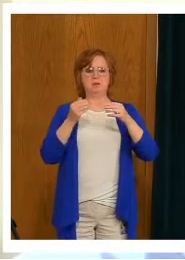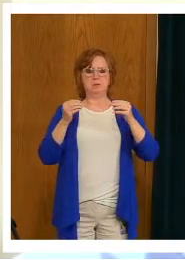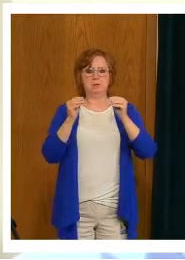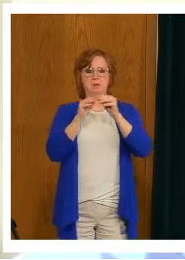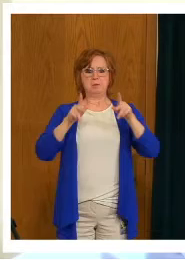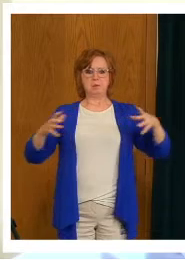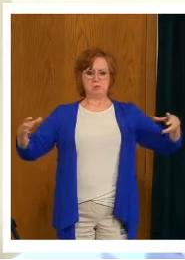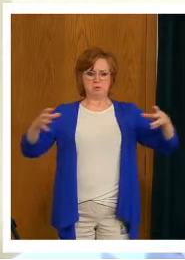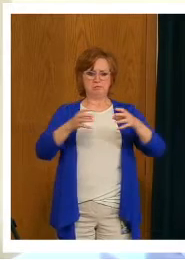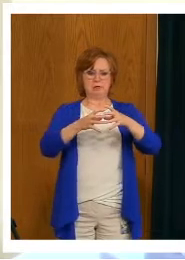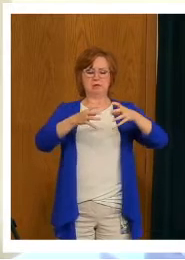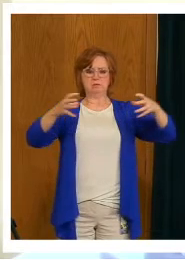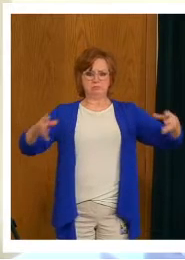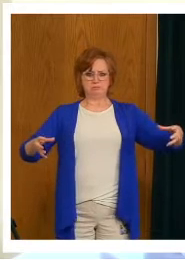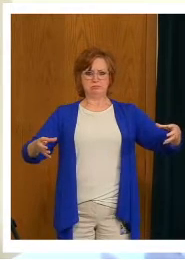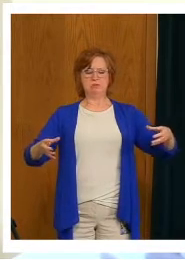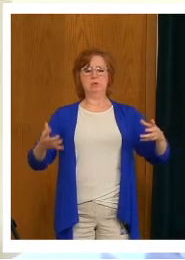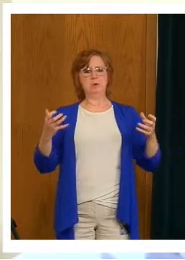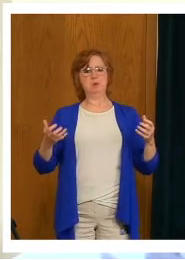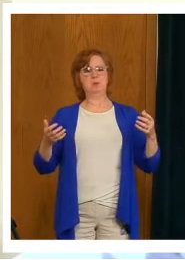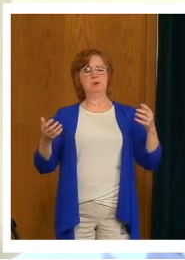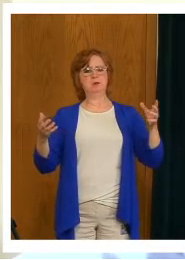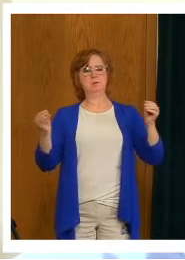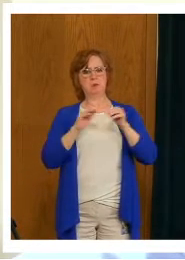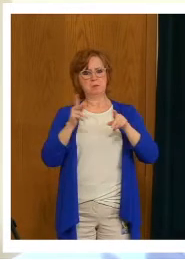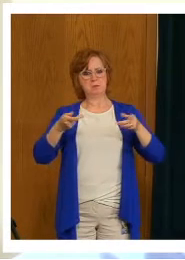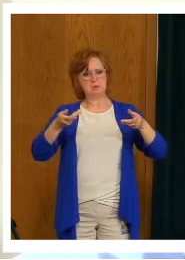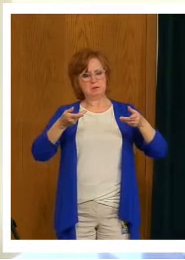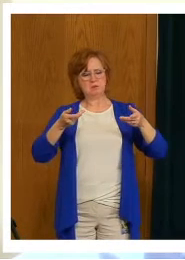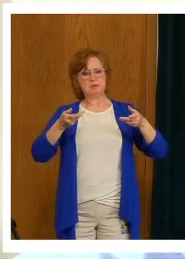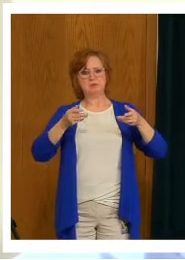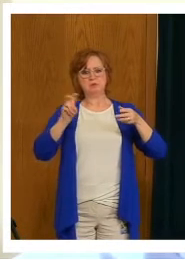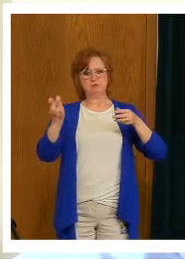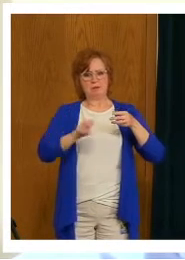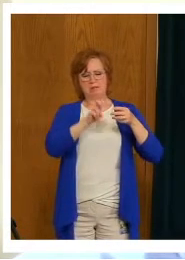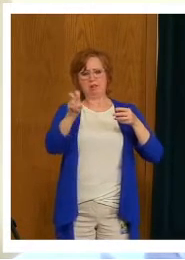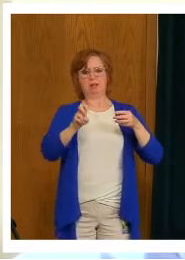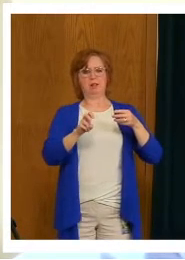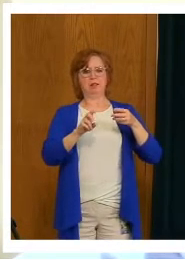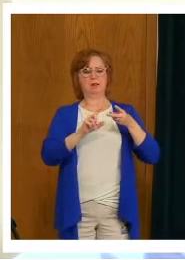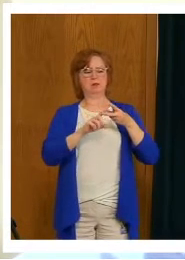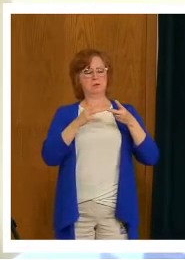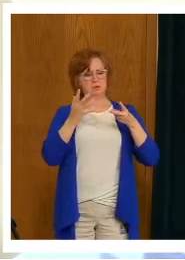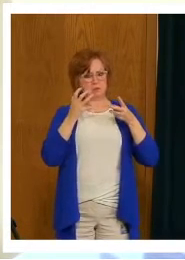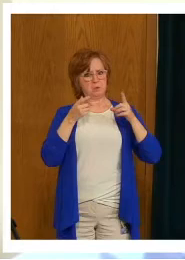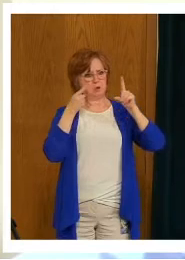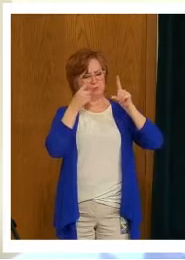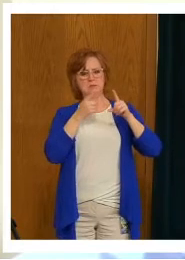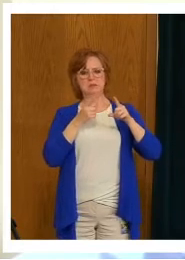our passport to a normal life in Saskatchewan, and nationally and internationally. So I think,